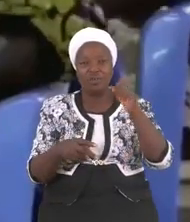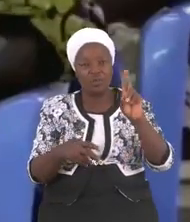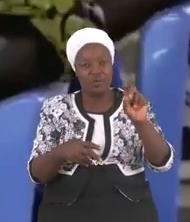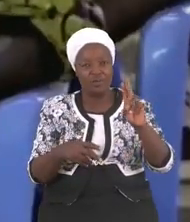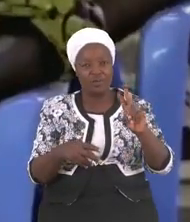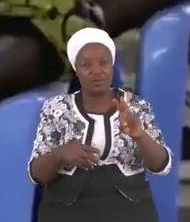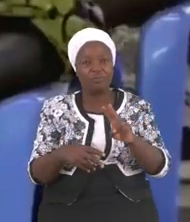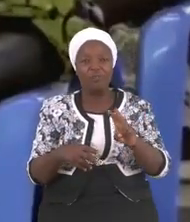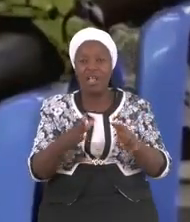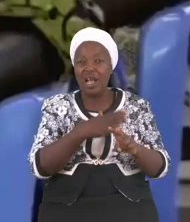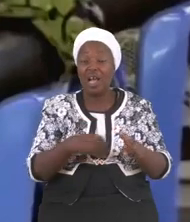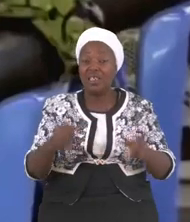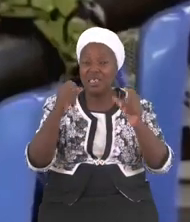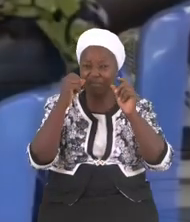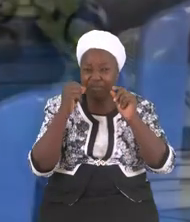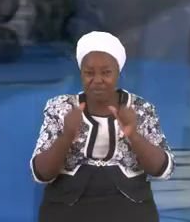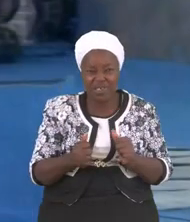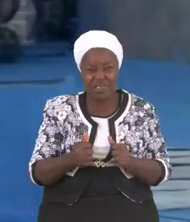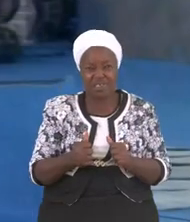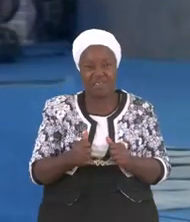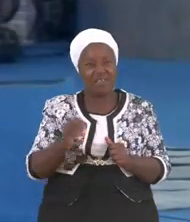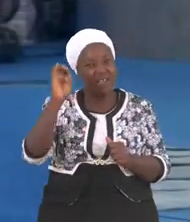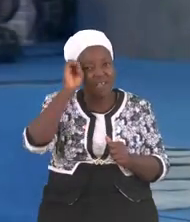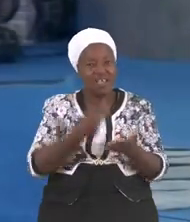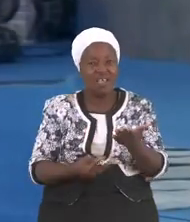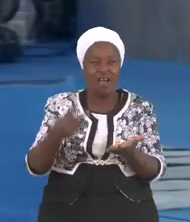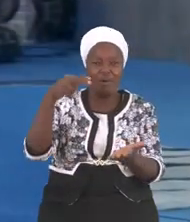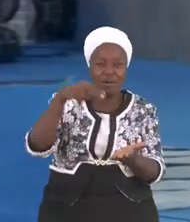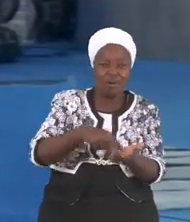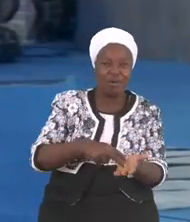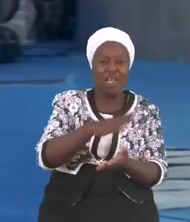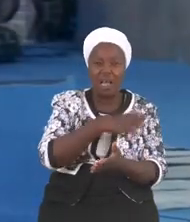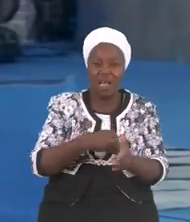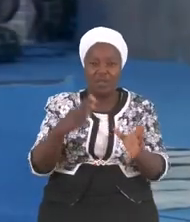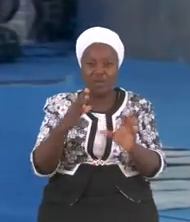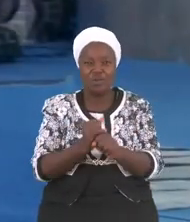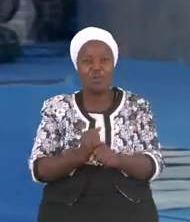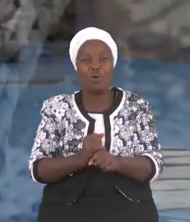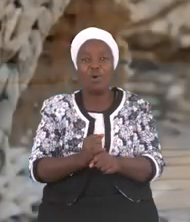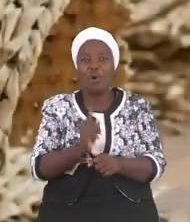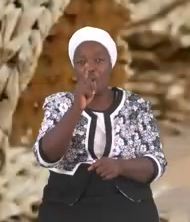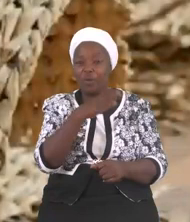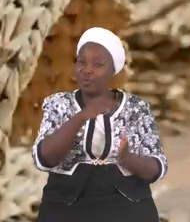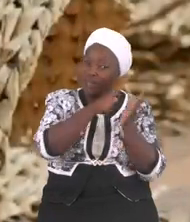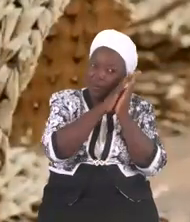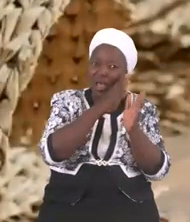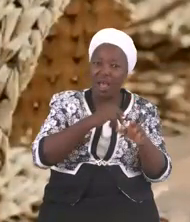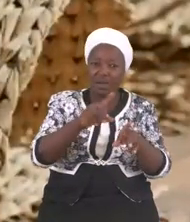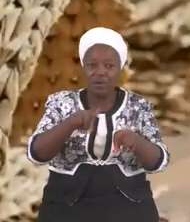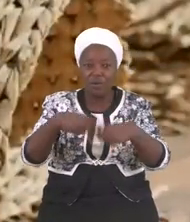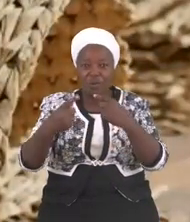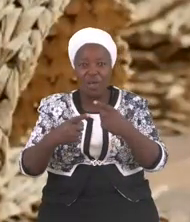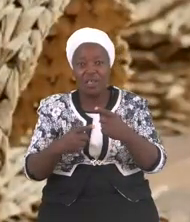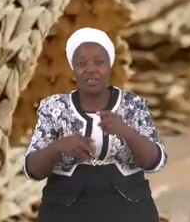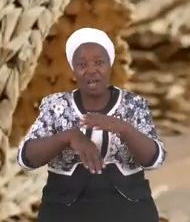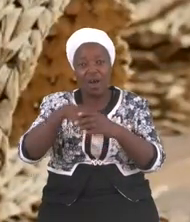And immediately he arose and he took up the bed and went forth before